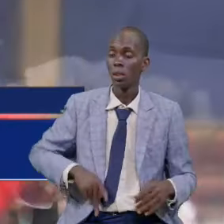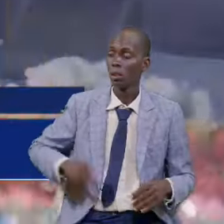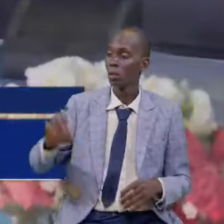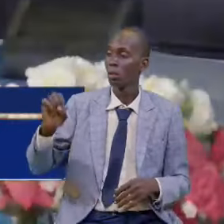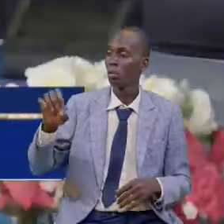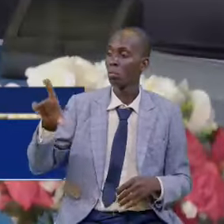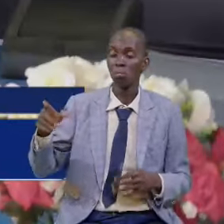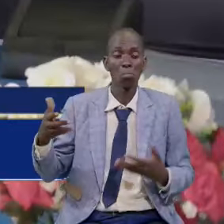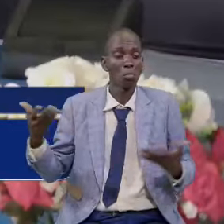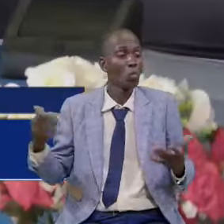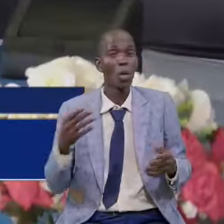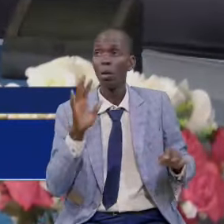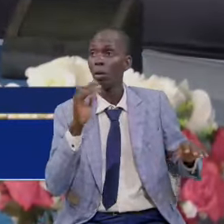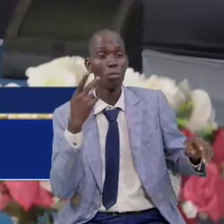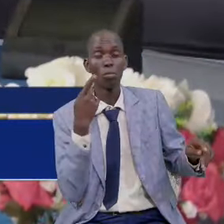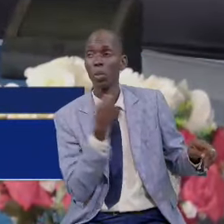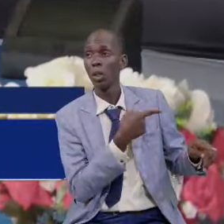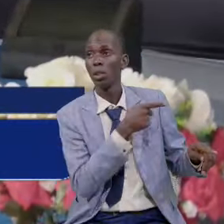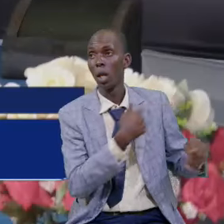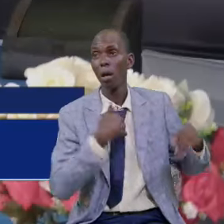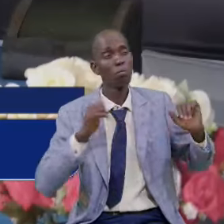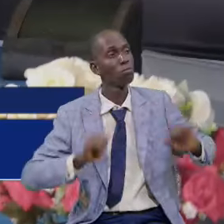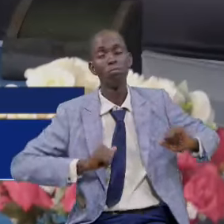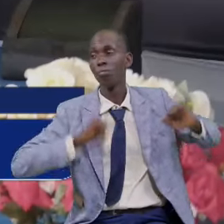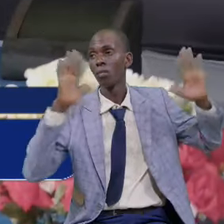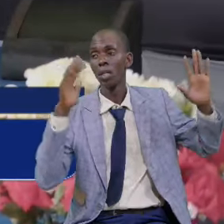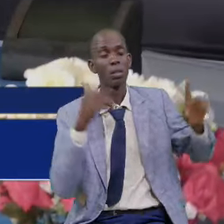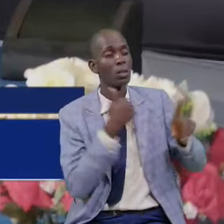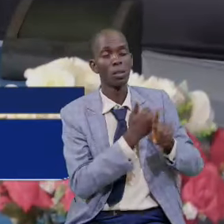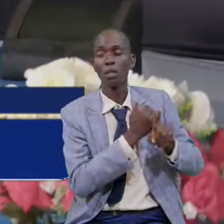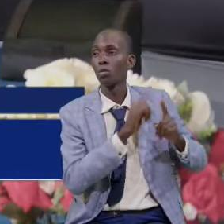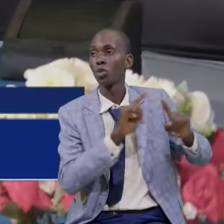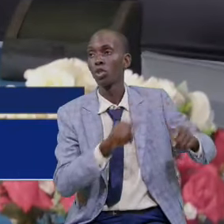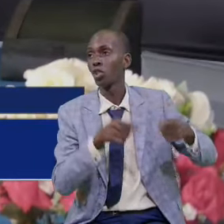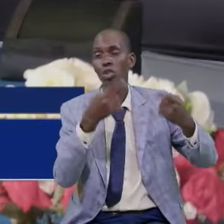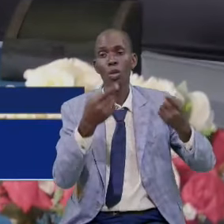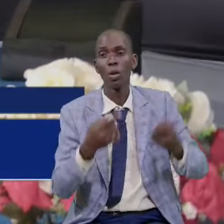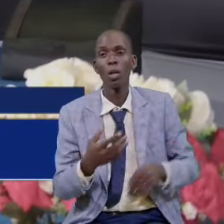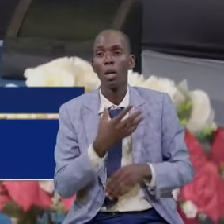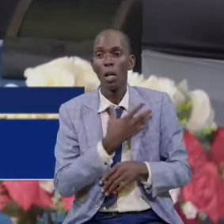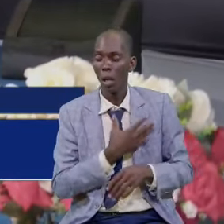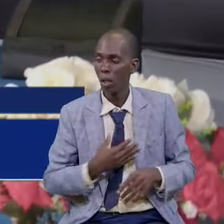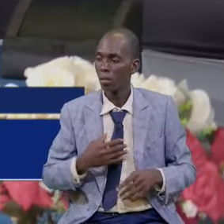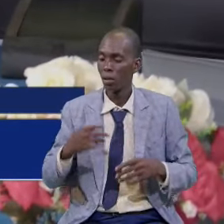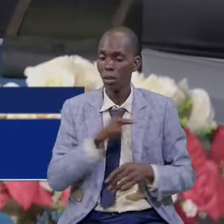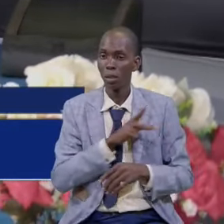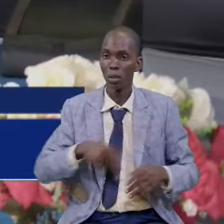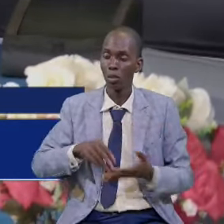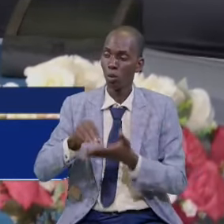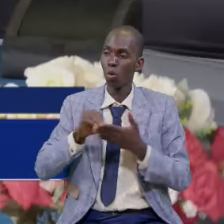And the volunteer was to go. And then he put his coat on